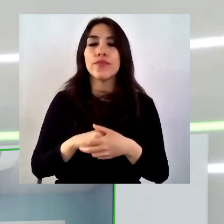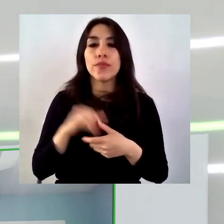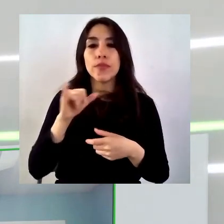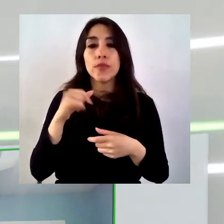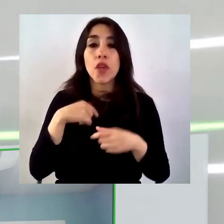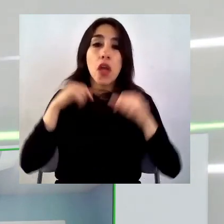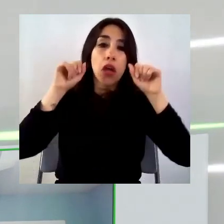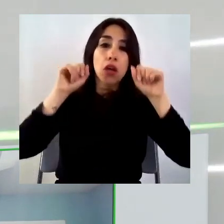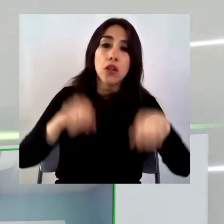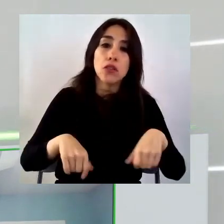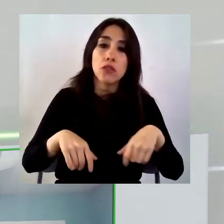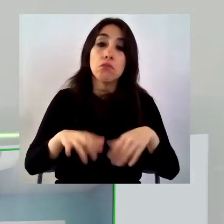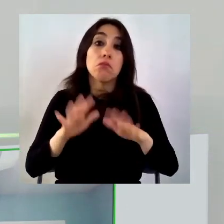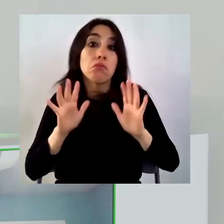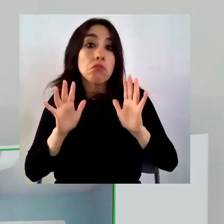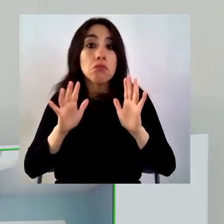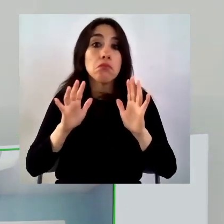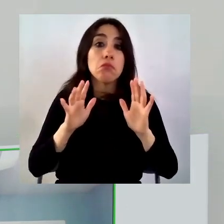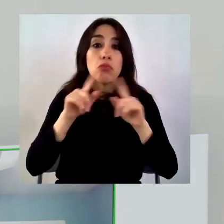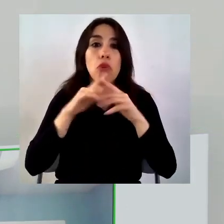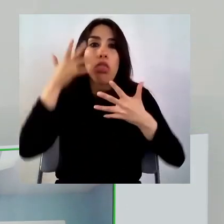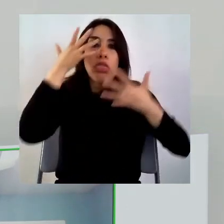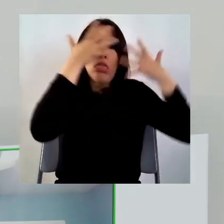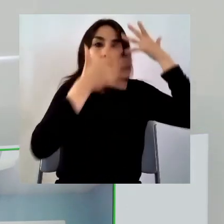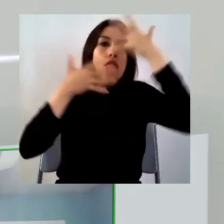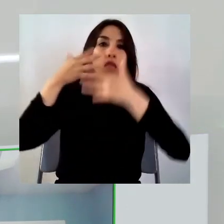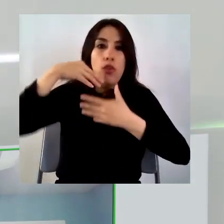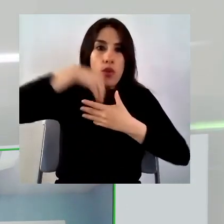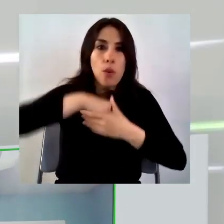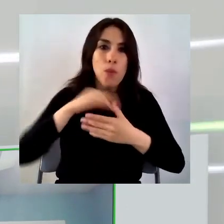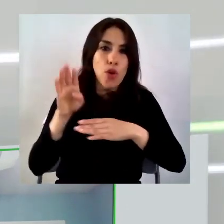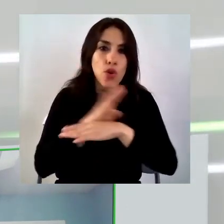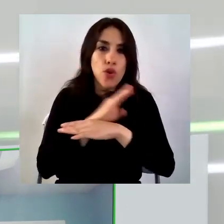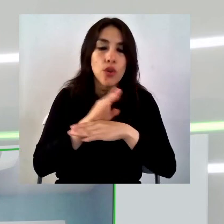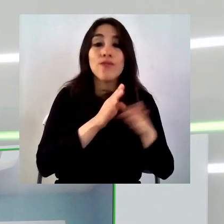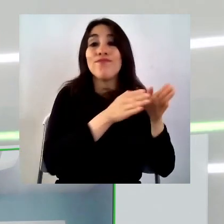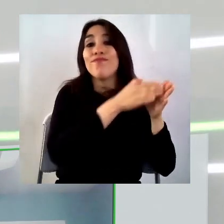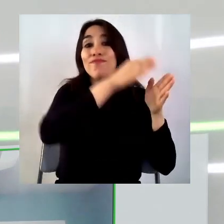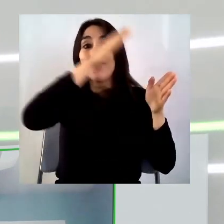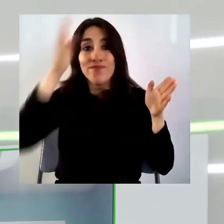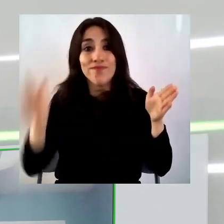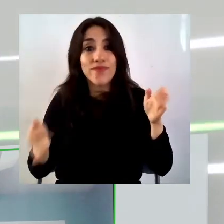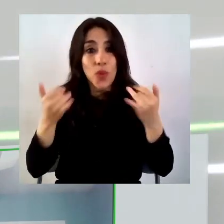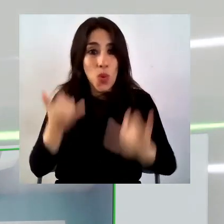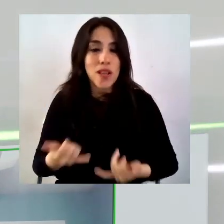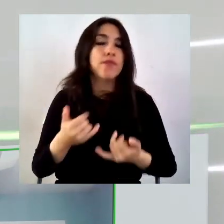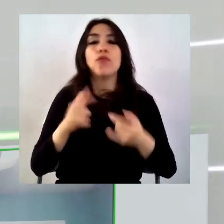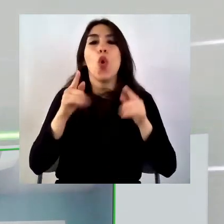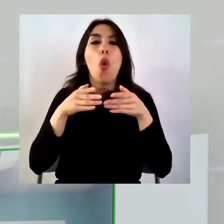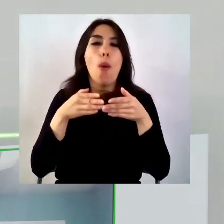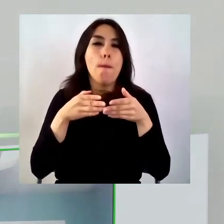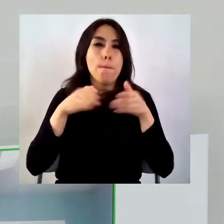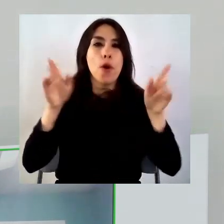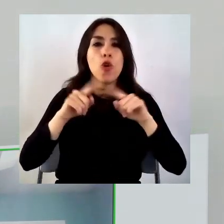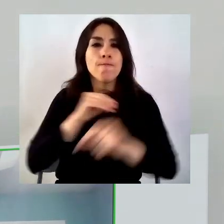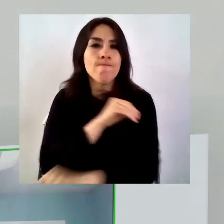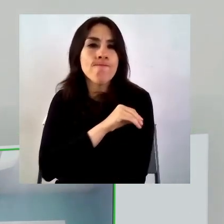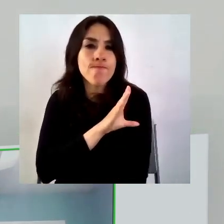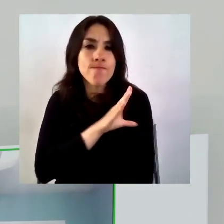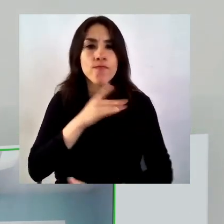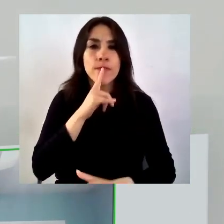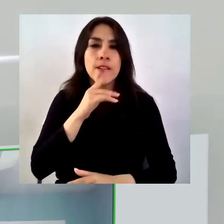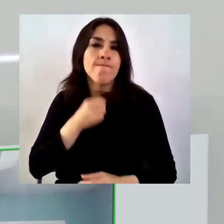door of psychological safety that will invite us to walk through and to start sharing